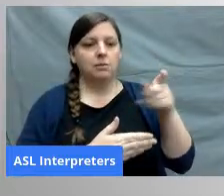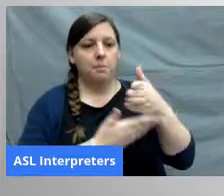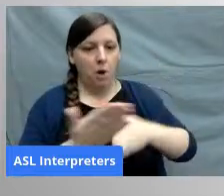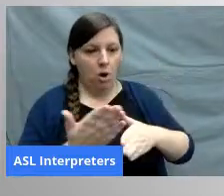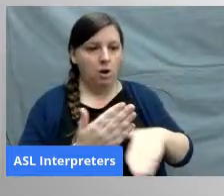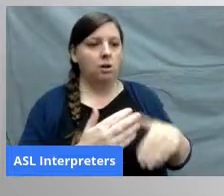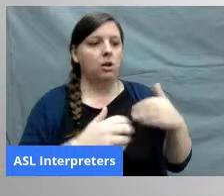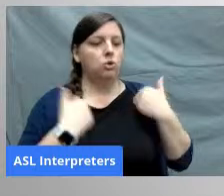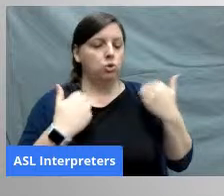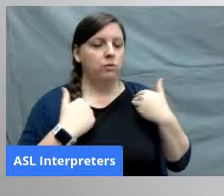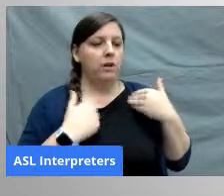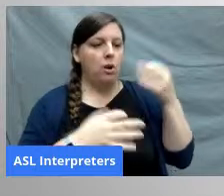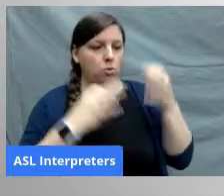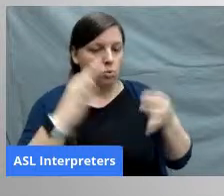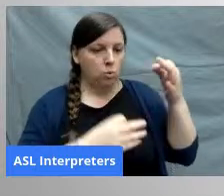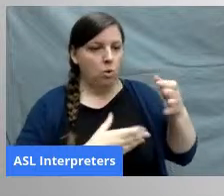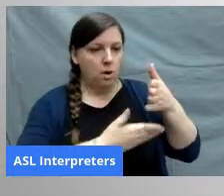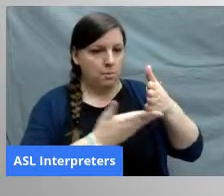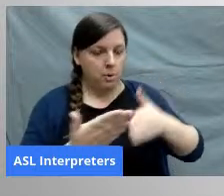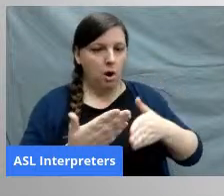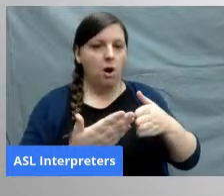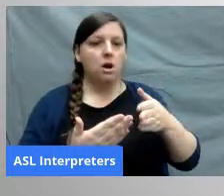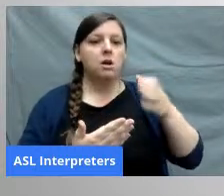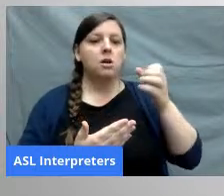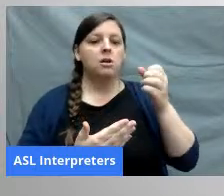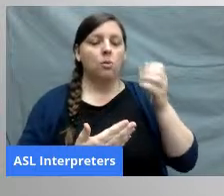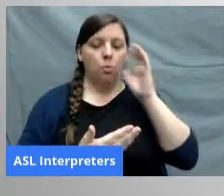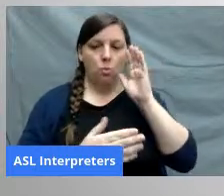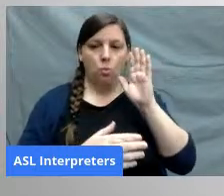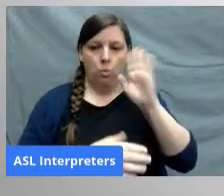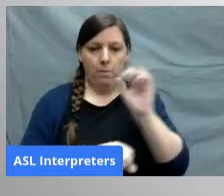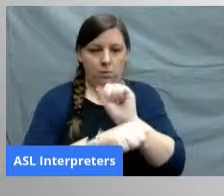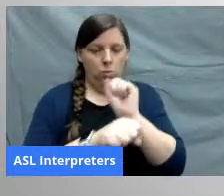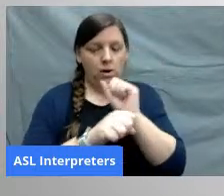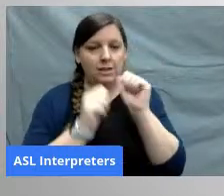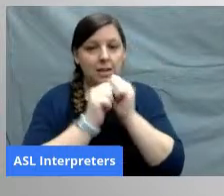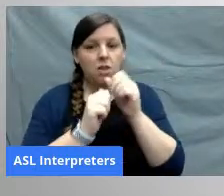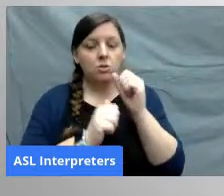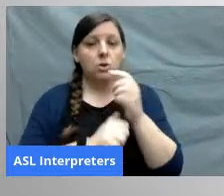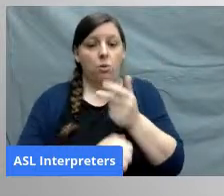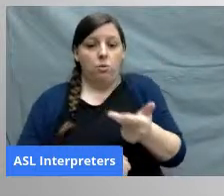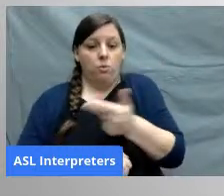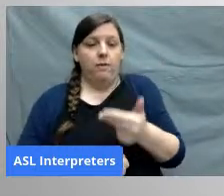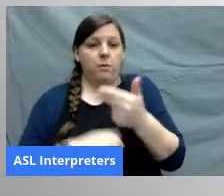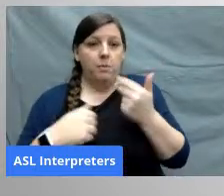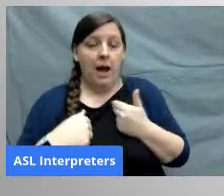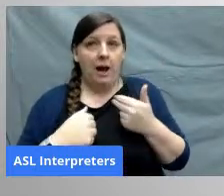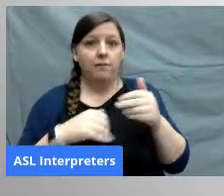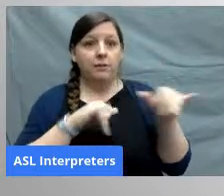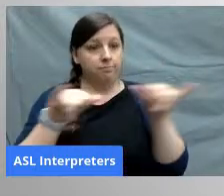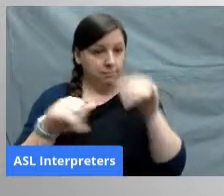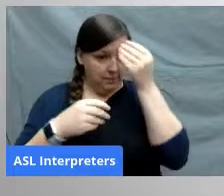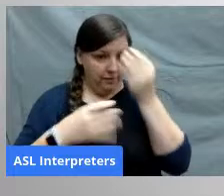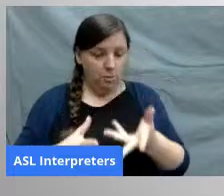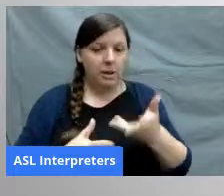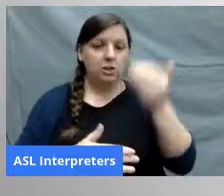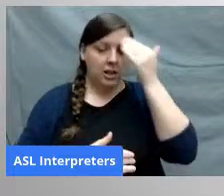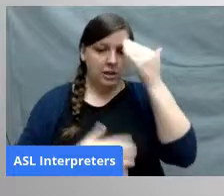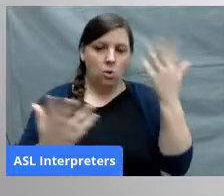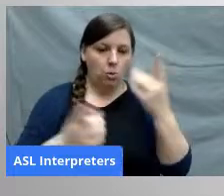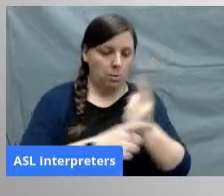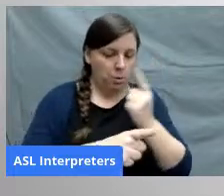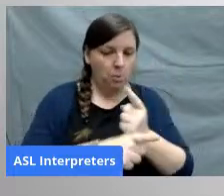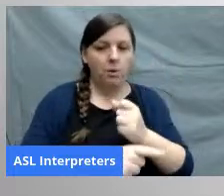have the same knowledge and know what is appropriate, what is not appropriate, and what the expectations are. Absolutely.